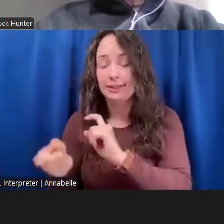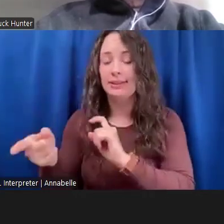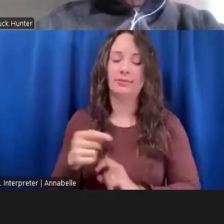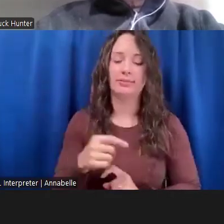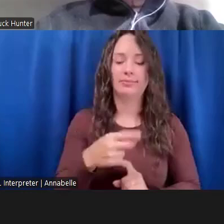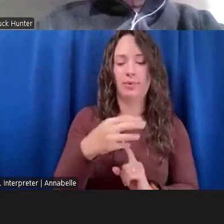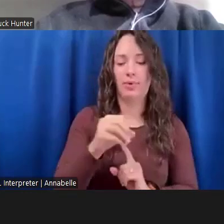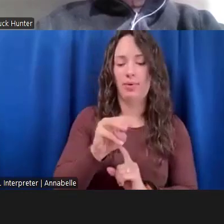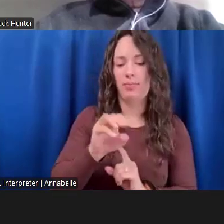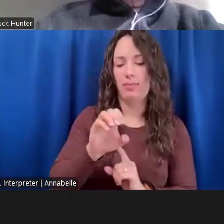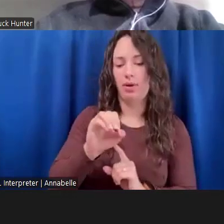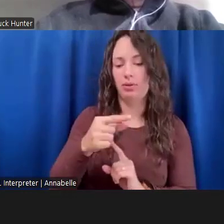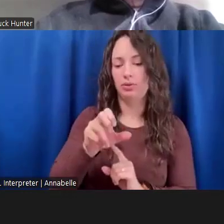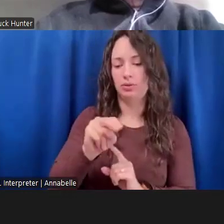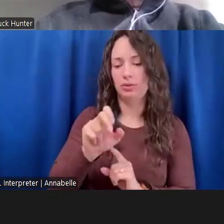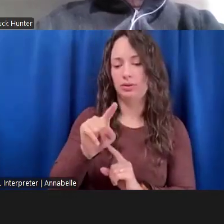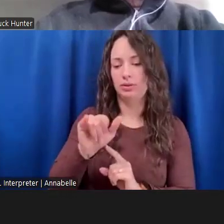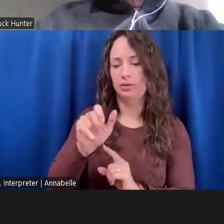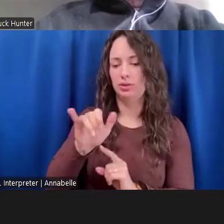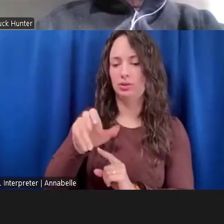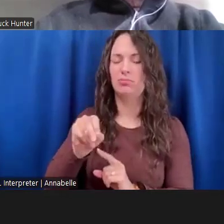about it.